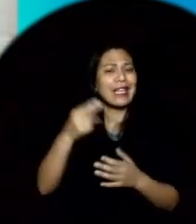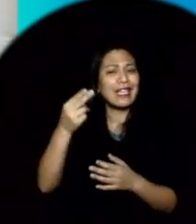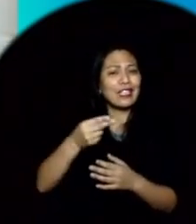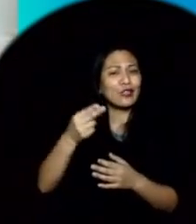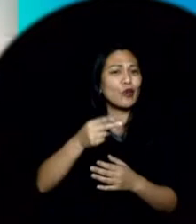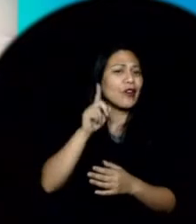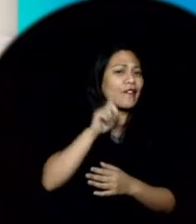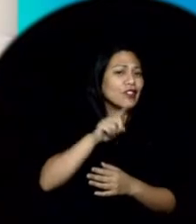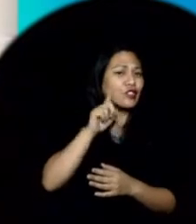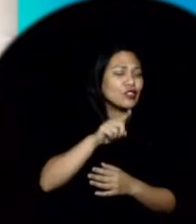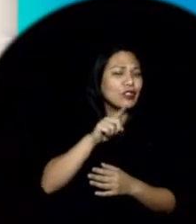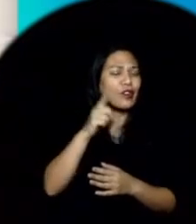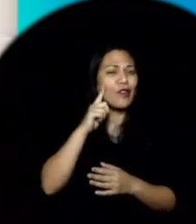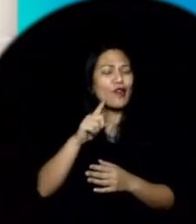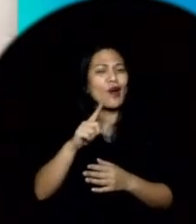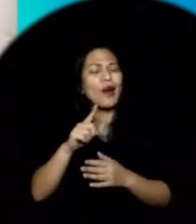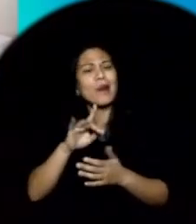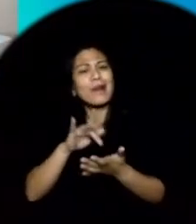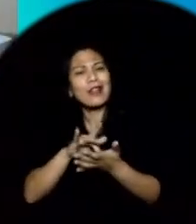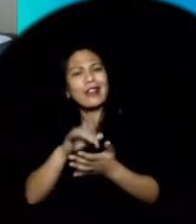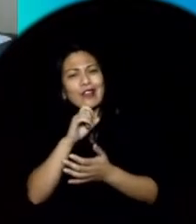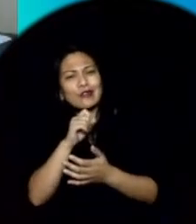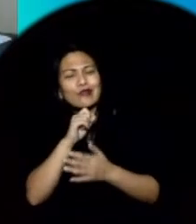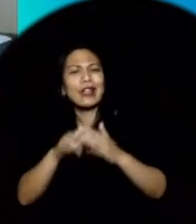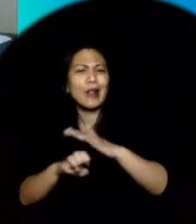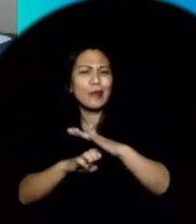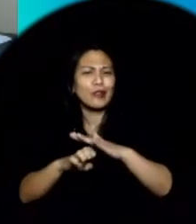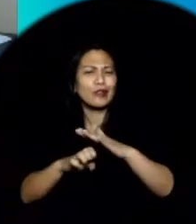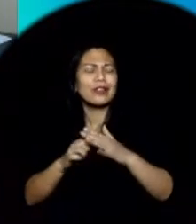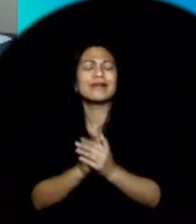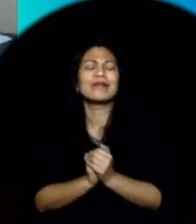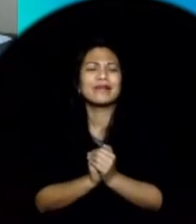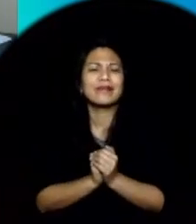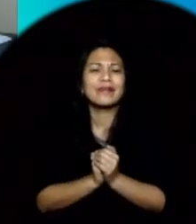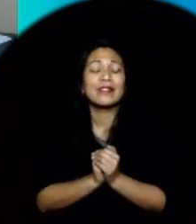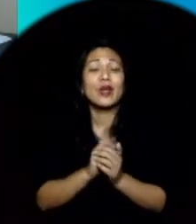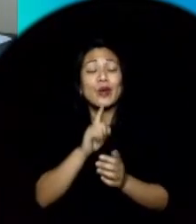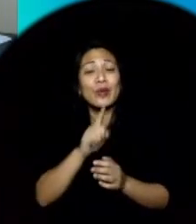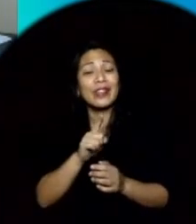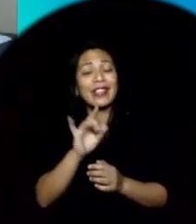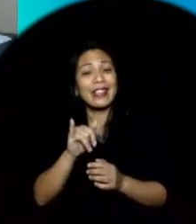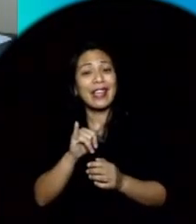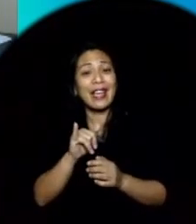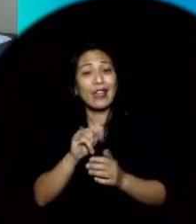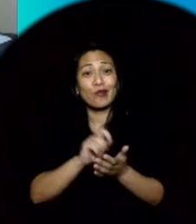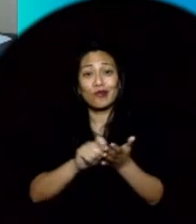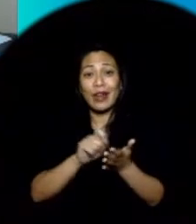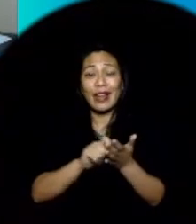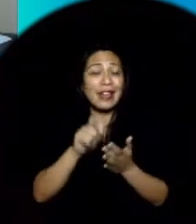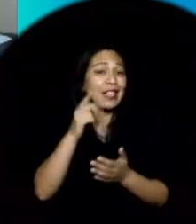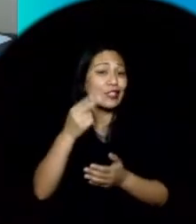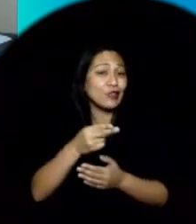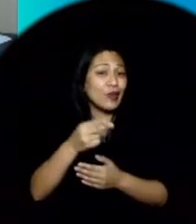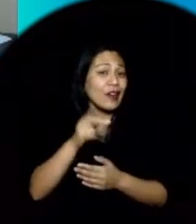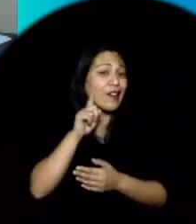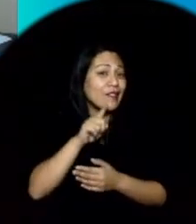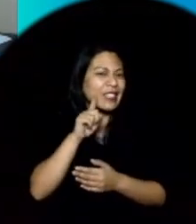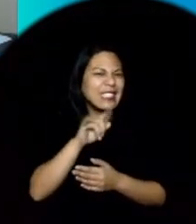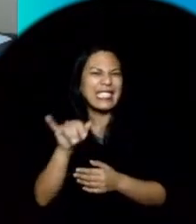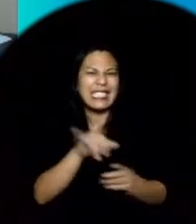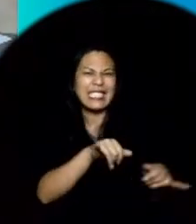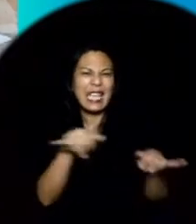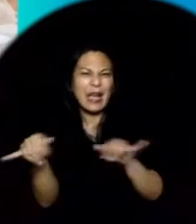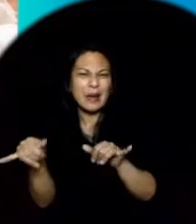for middle grade and young adult readers. You know, writing historical fiction is a lot like baking a